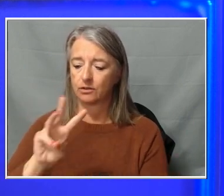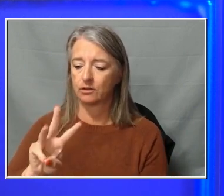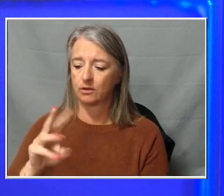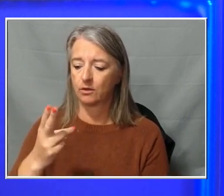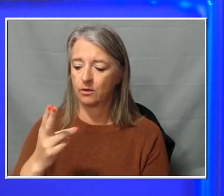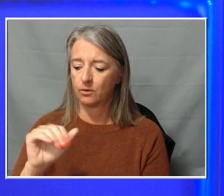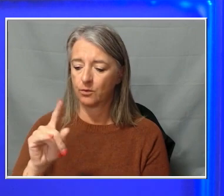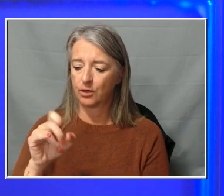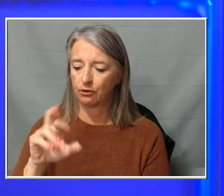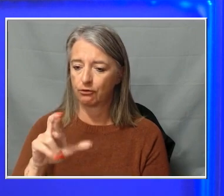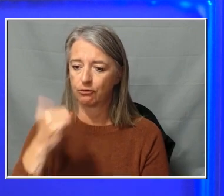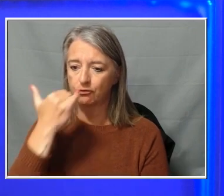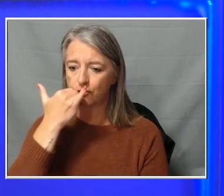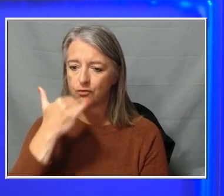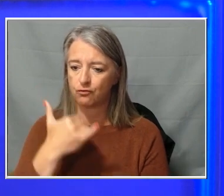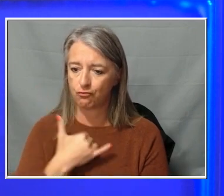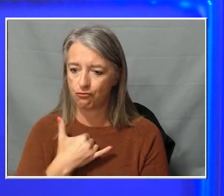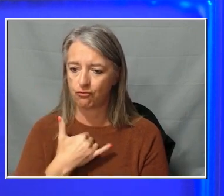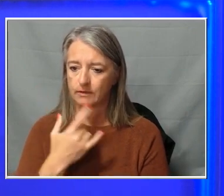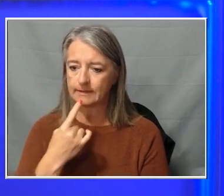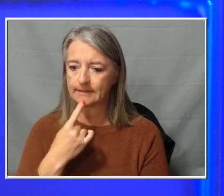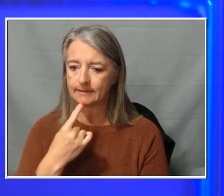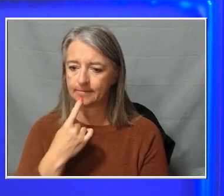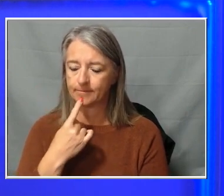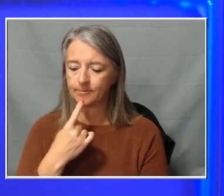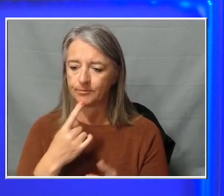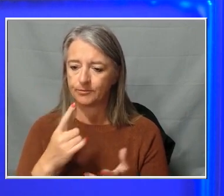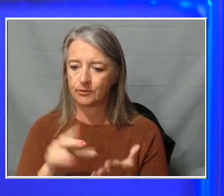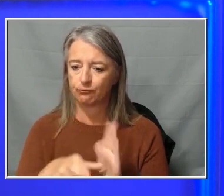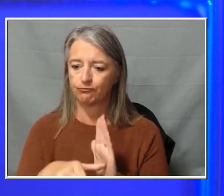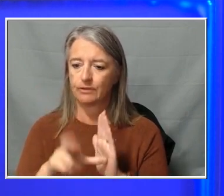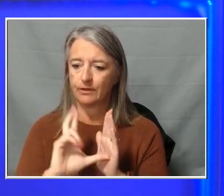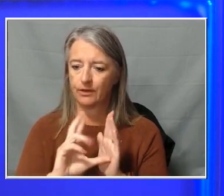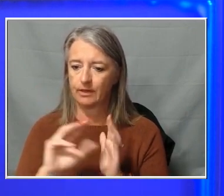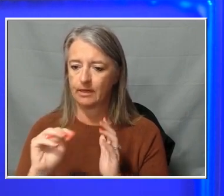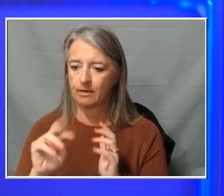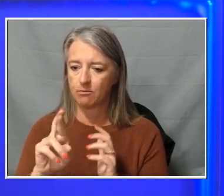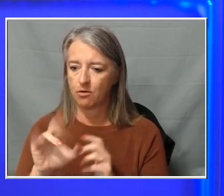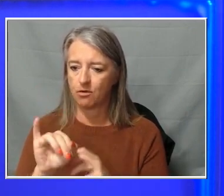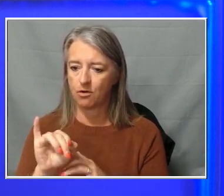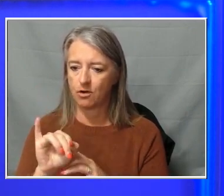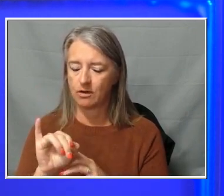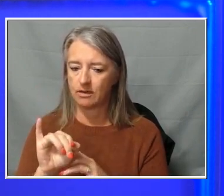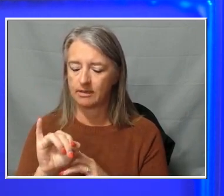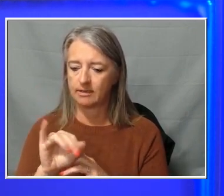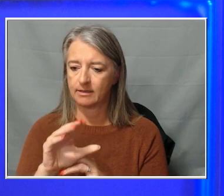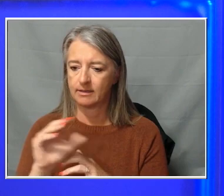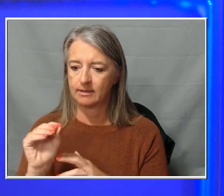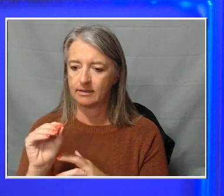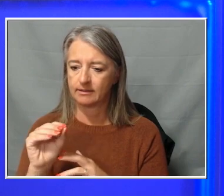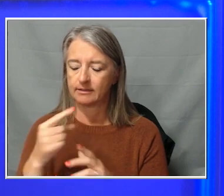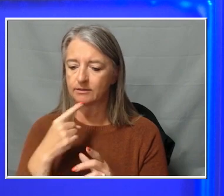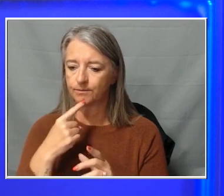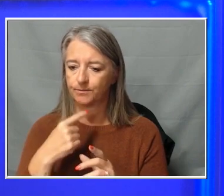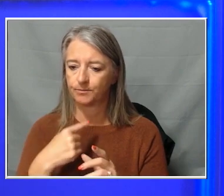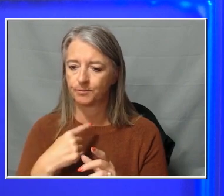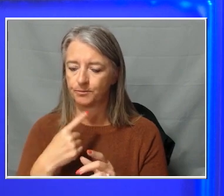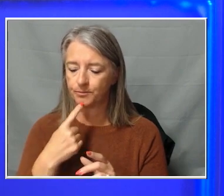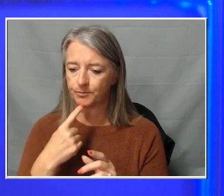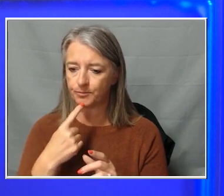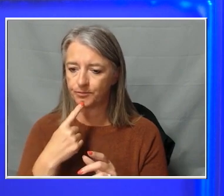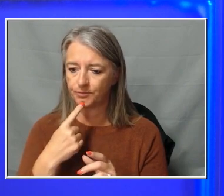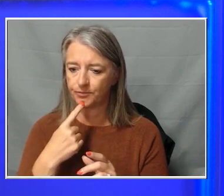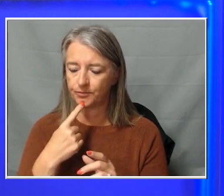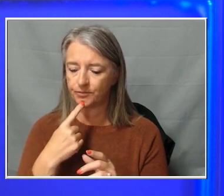and said he had reviewed the MRI, and he said, this